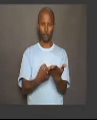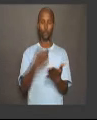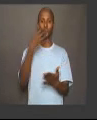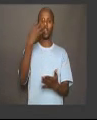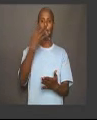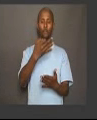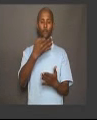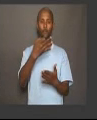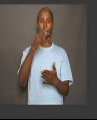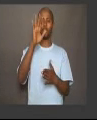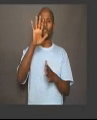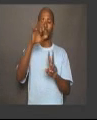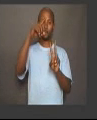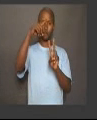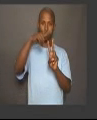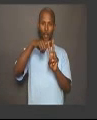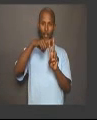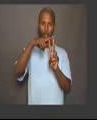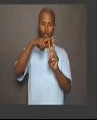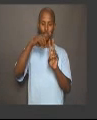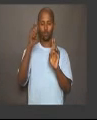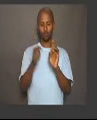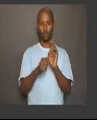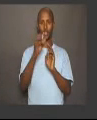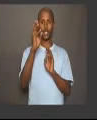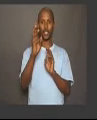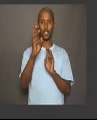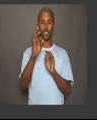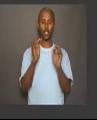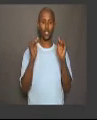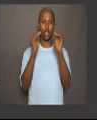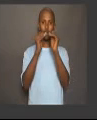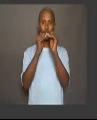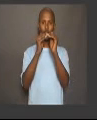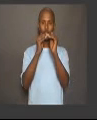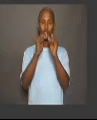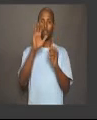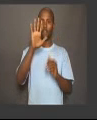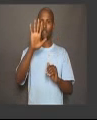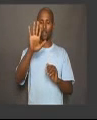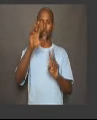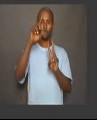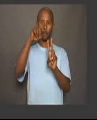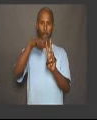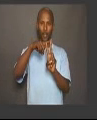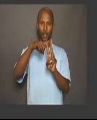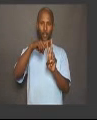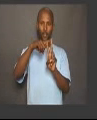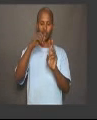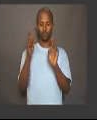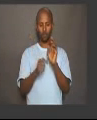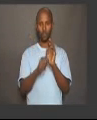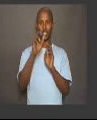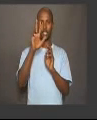Therefore, f of 5 pi over 6 equals 5